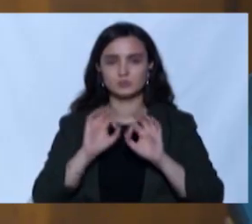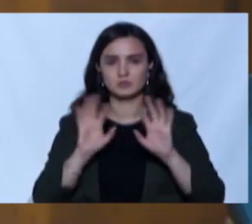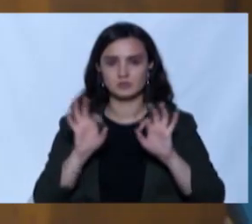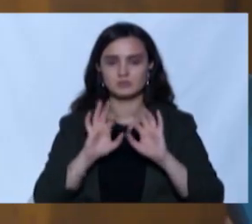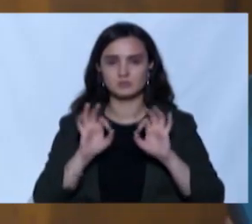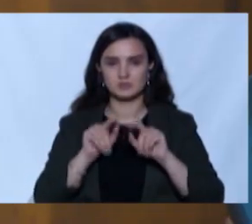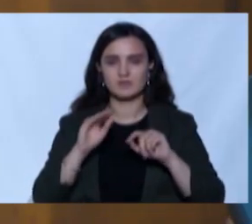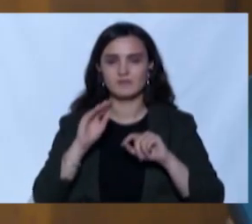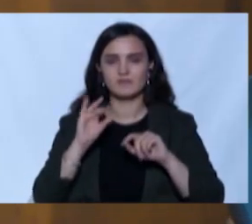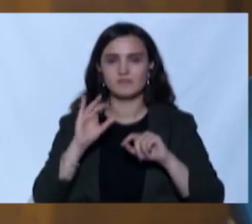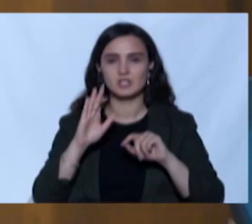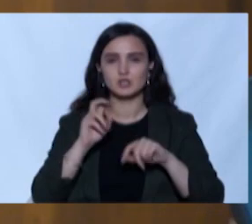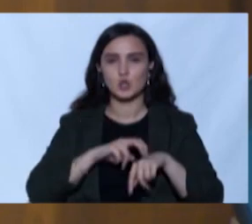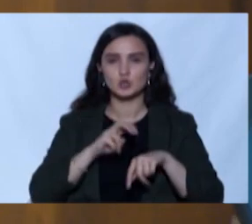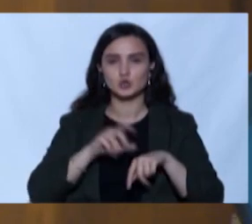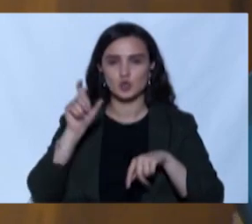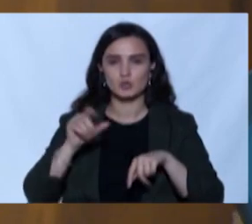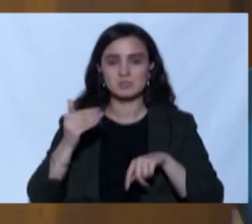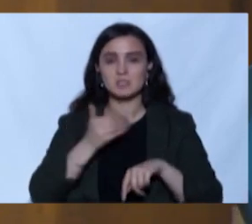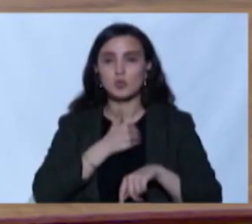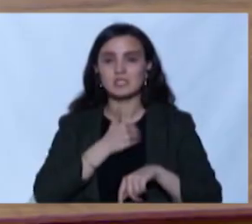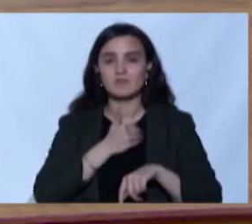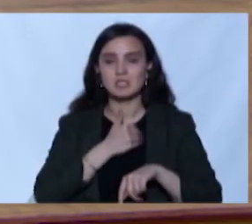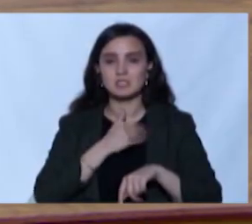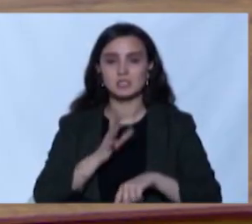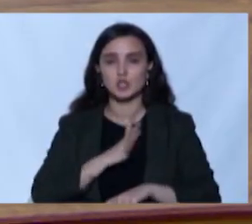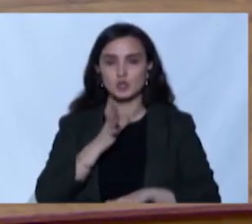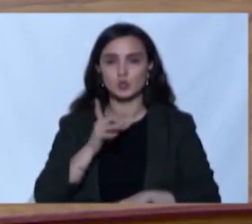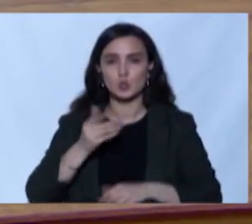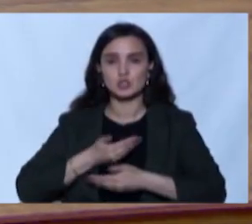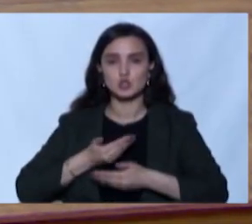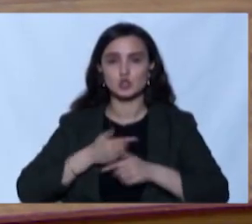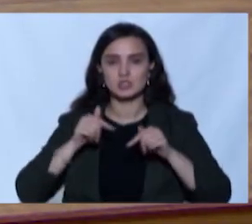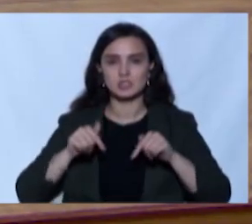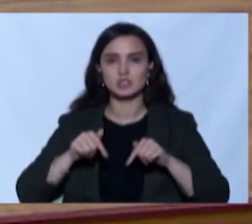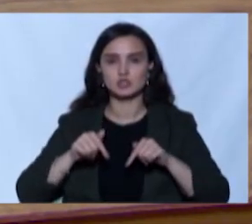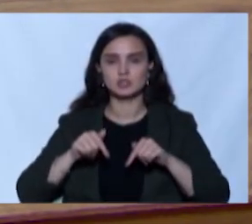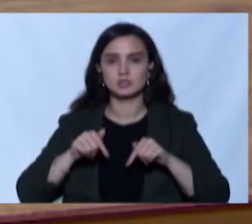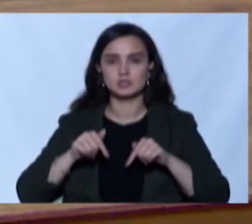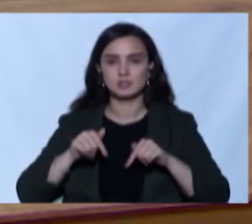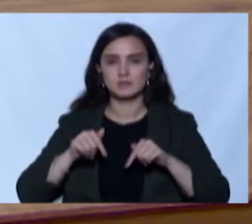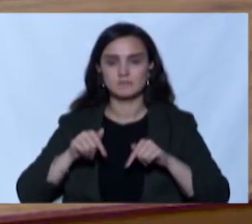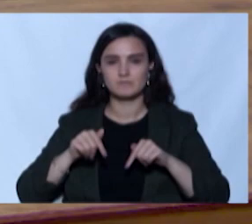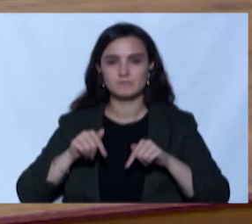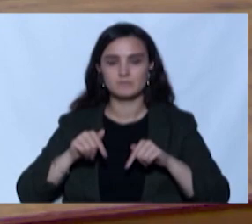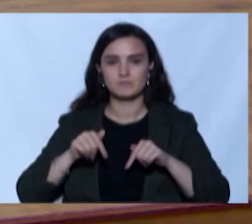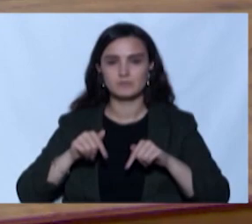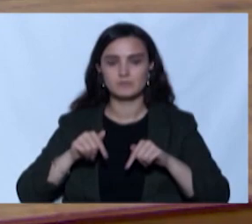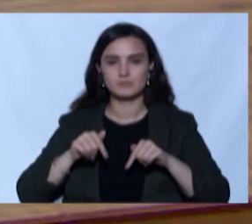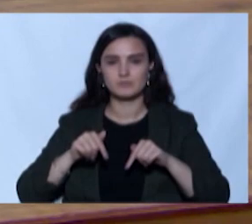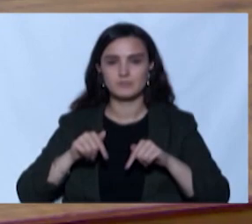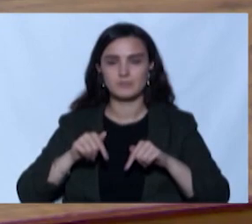Victor Frankenstein, the doctor, his motivation for bringing in to life the monster that